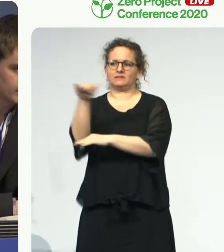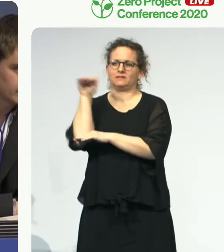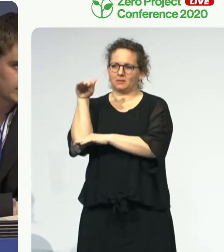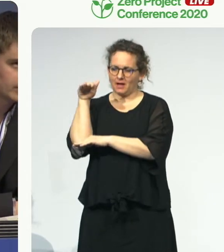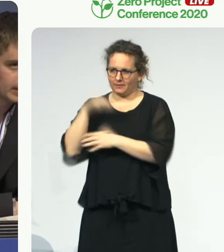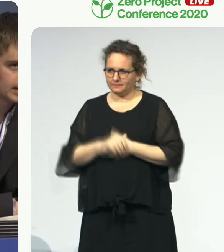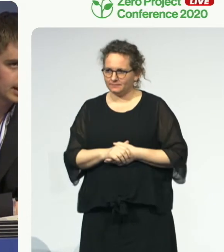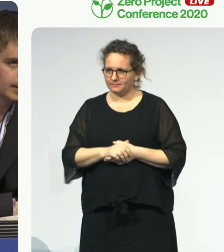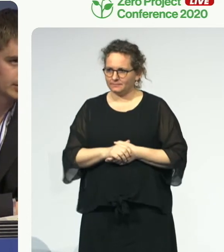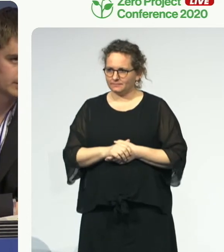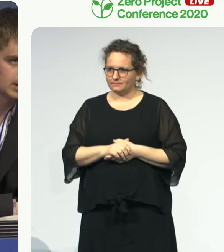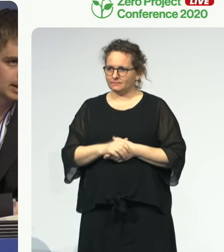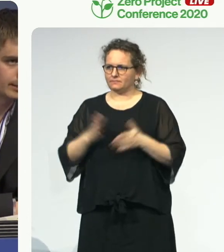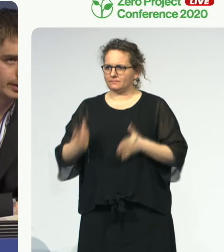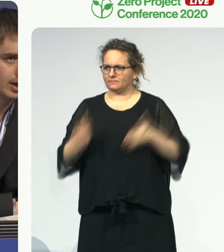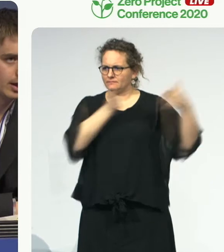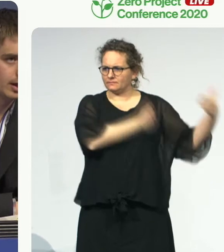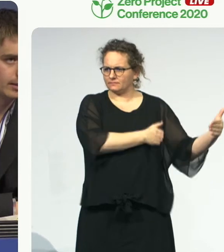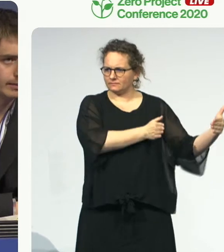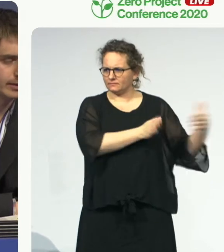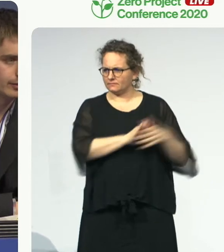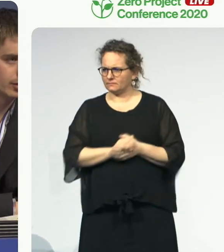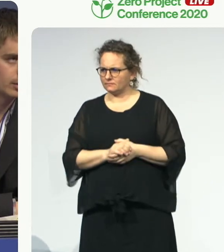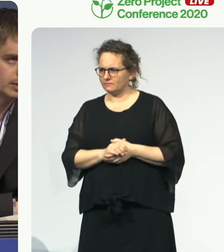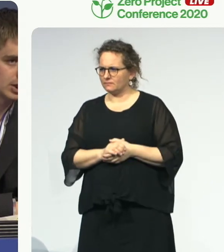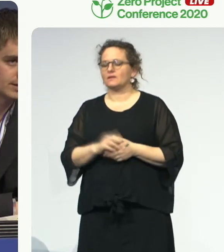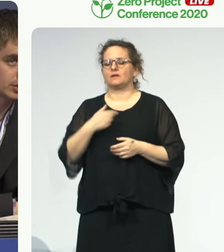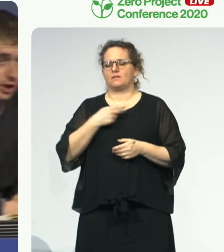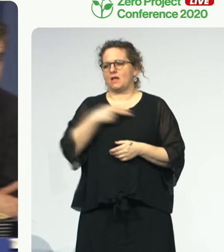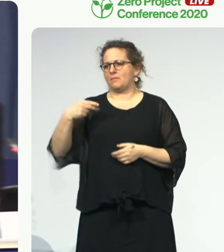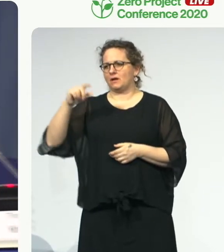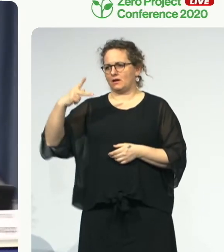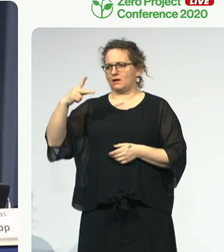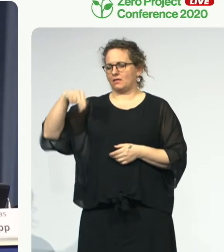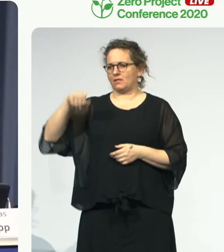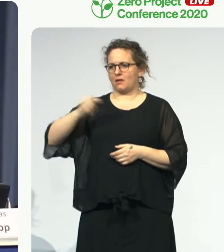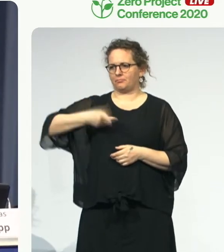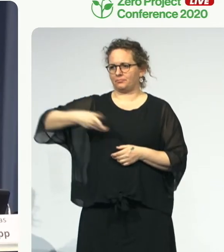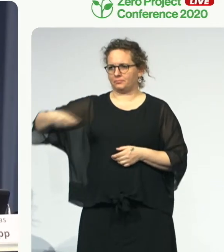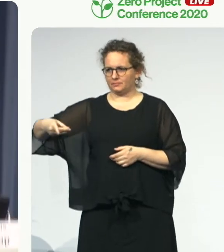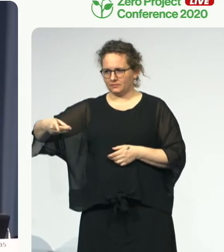Good afternoon, everybody. I'm Thomas Knapp from A Chance for Children, Uganda.